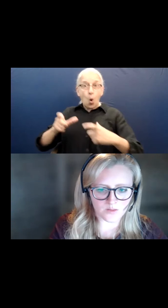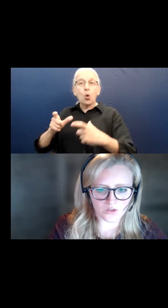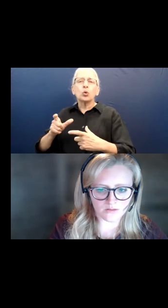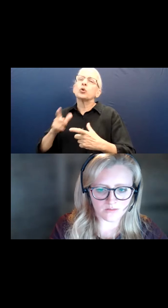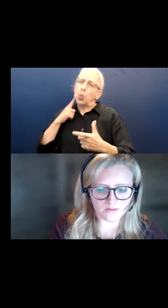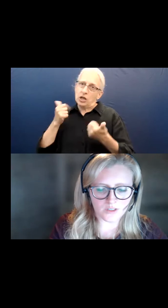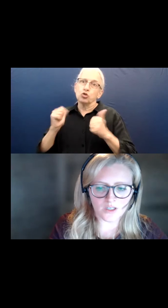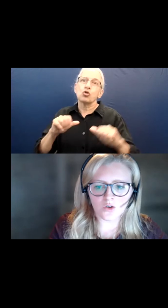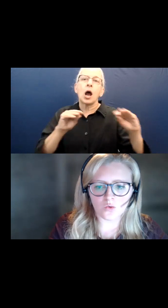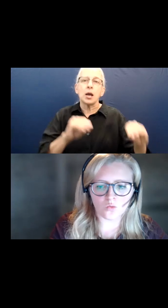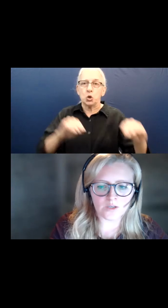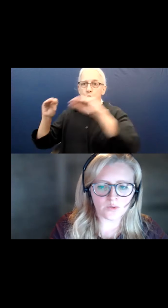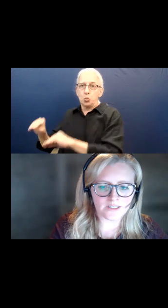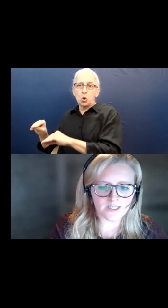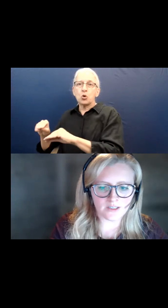as possible,